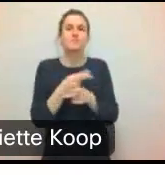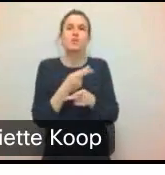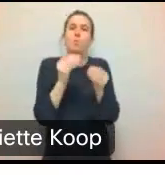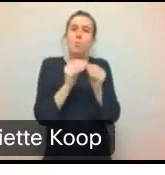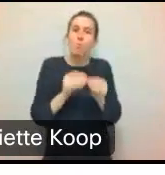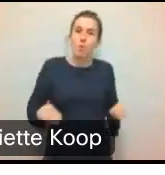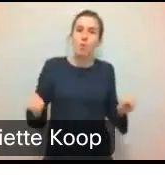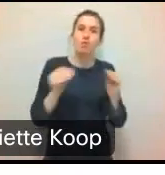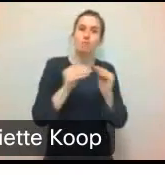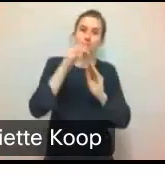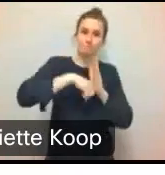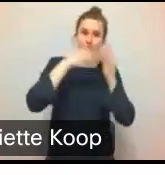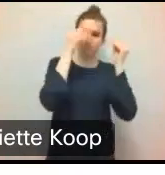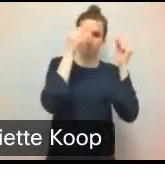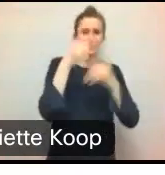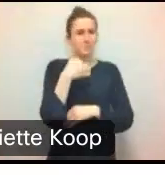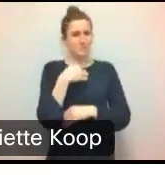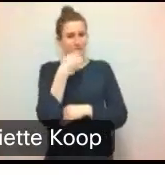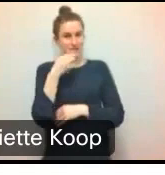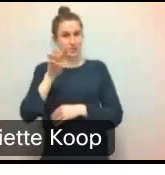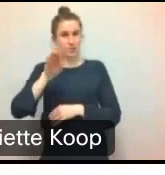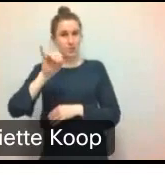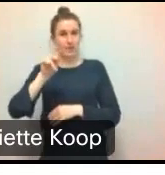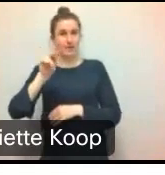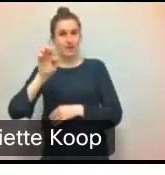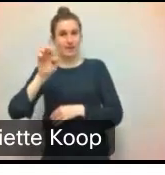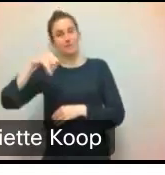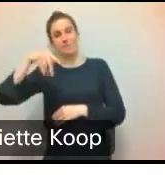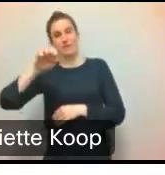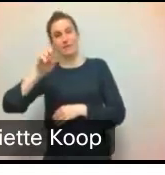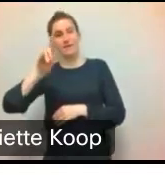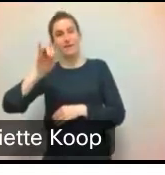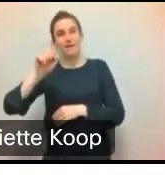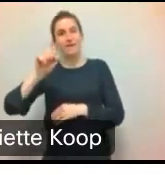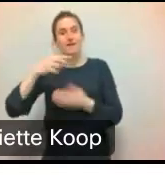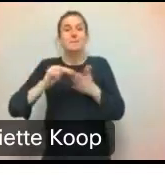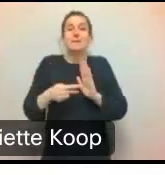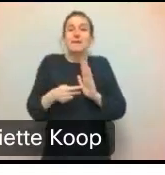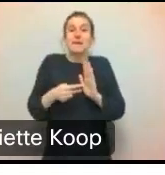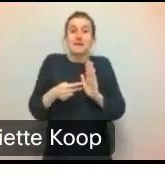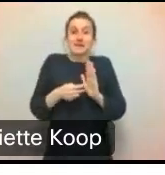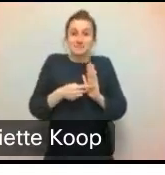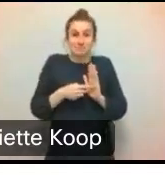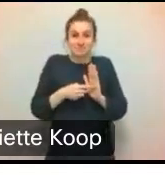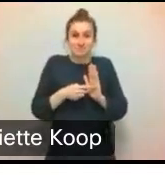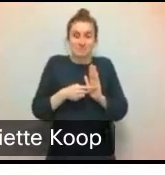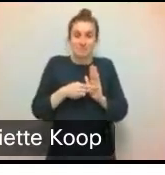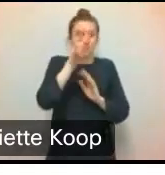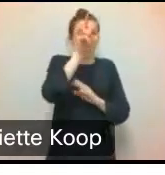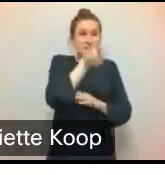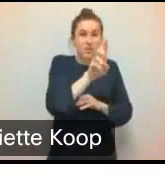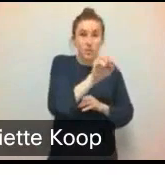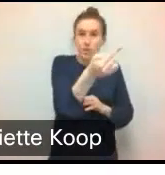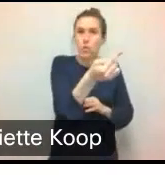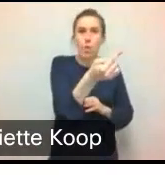well. And I mentioned Wikipedia, and it's not just the main post. Scroll to the bottom and go to the sources below